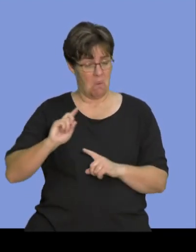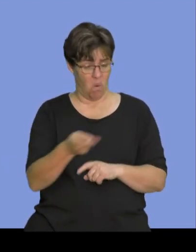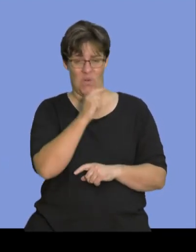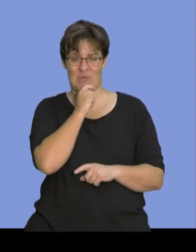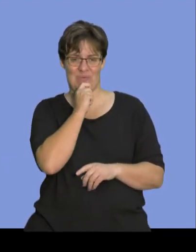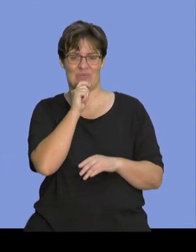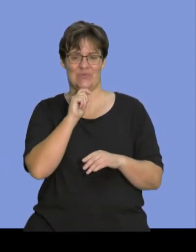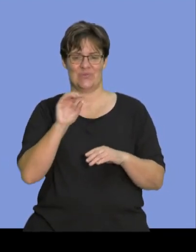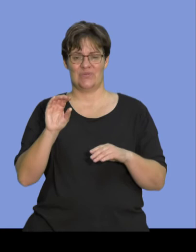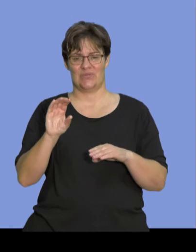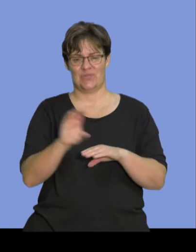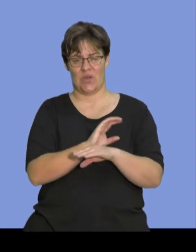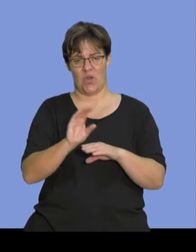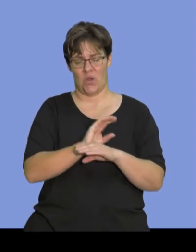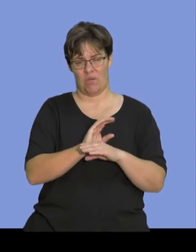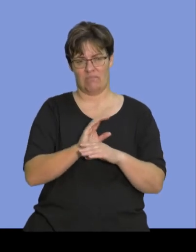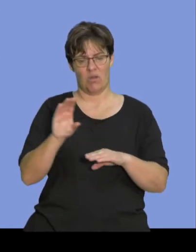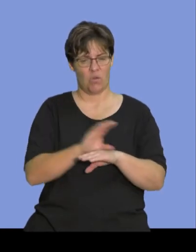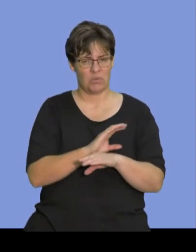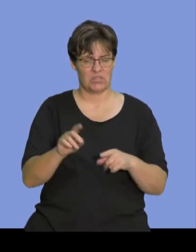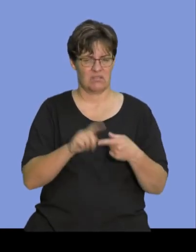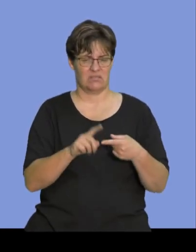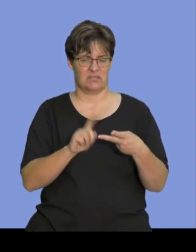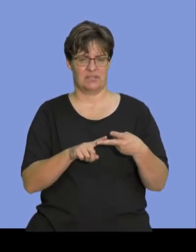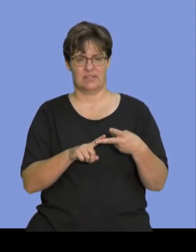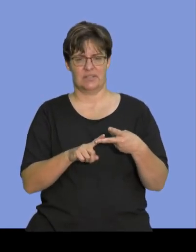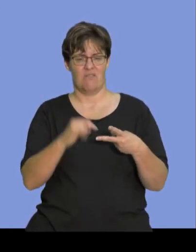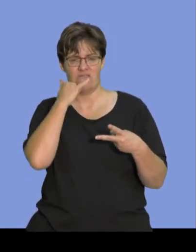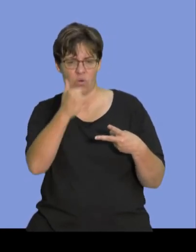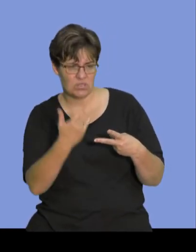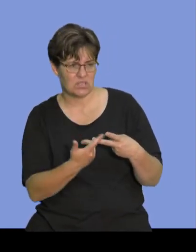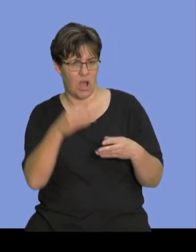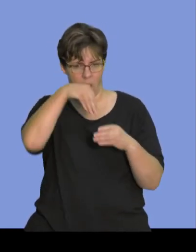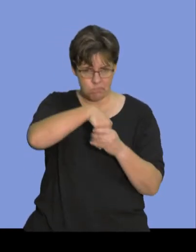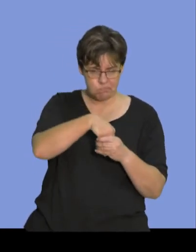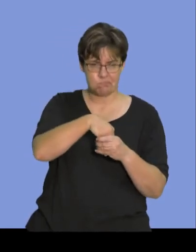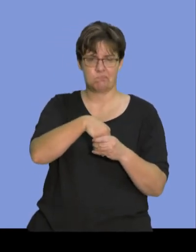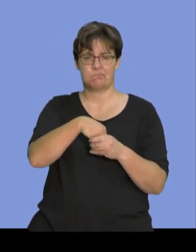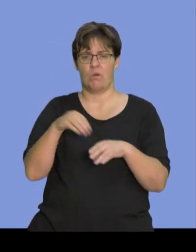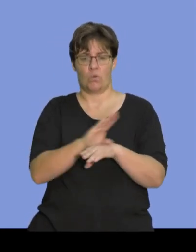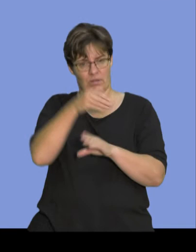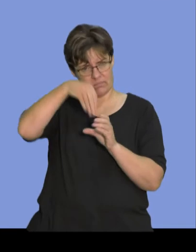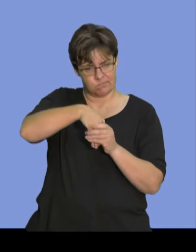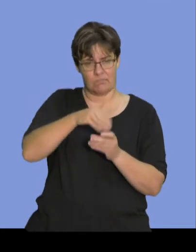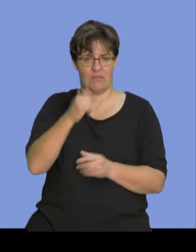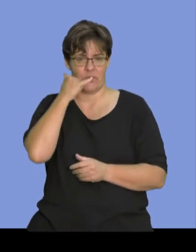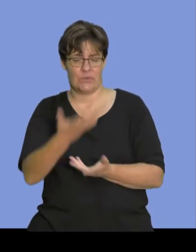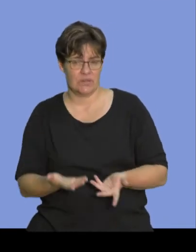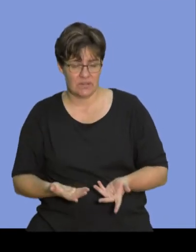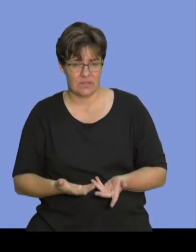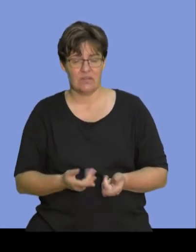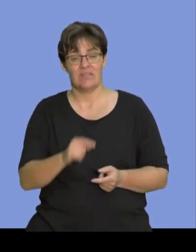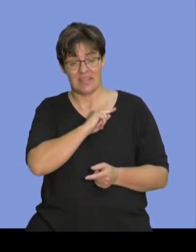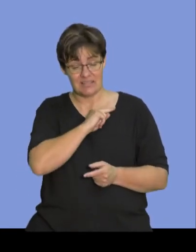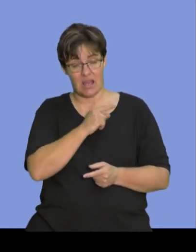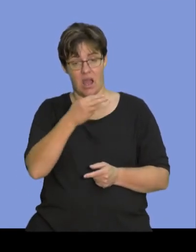we cannot do without computers. Okay, our phones, they contain computers, you know, they're embedded with computers. And as a result of that,